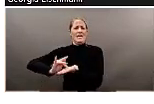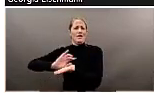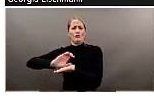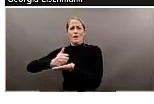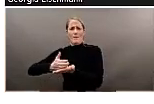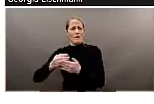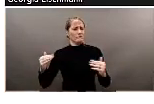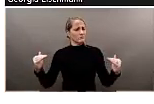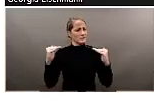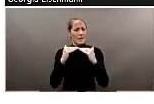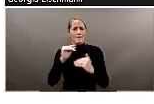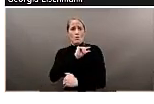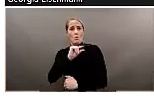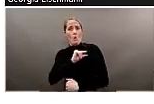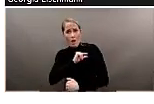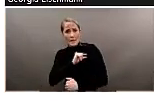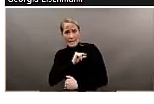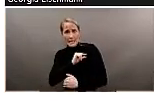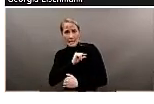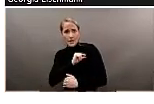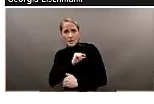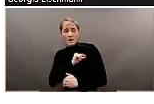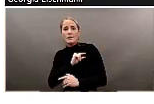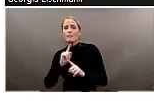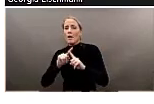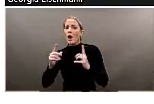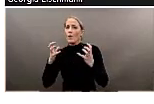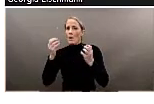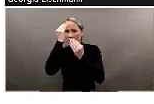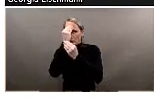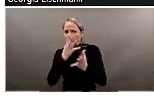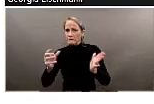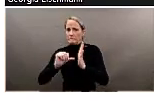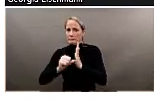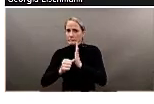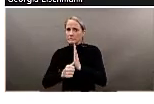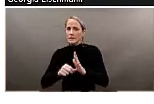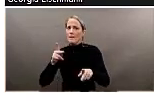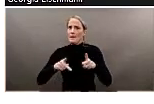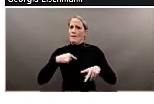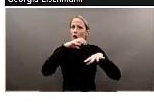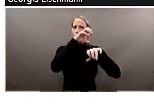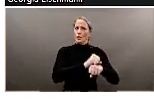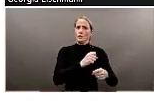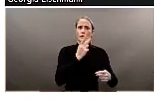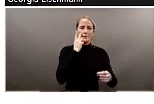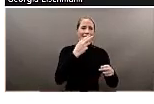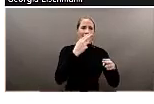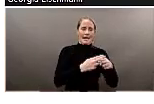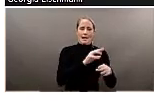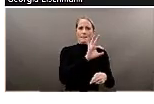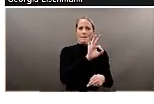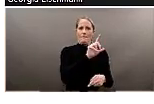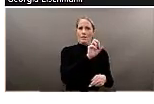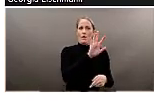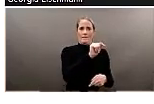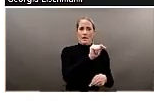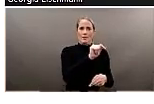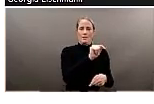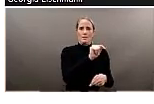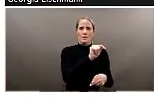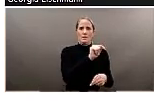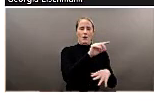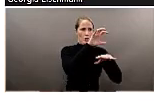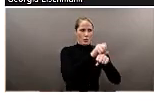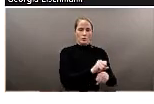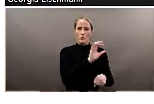us as a state, we just want to be clear that the brand name was the preferred product. So many of our kids on Mass Health were